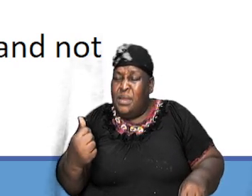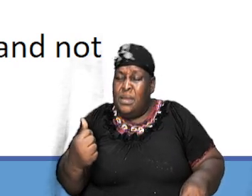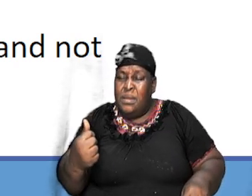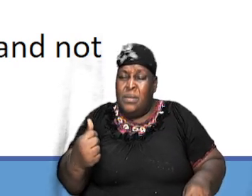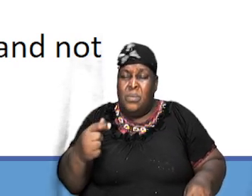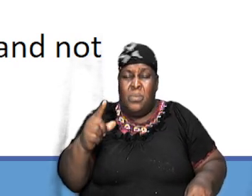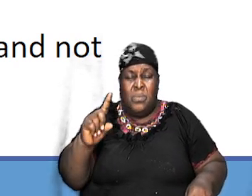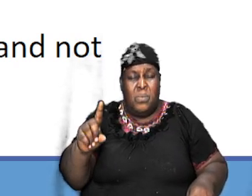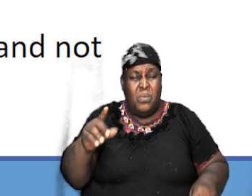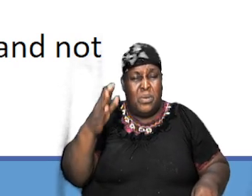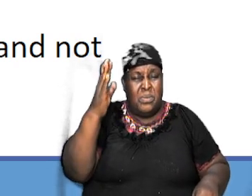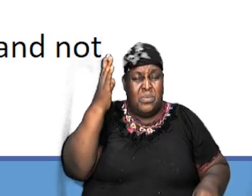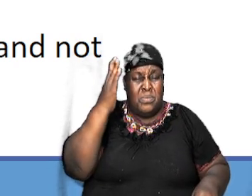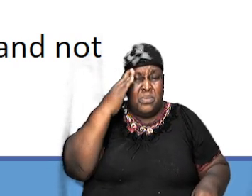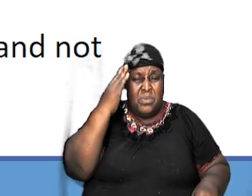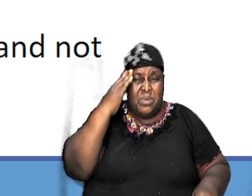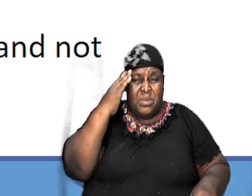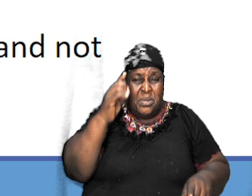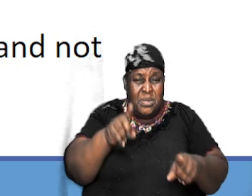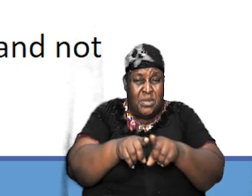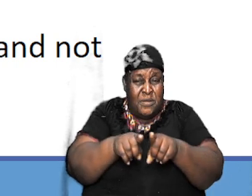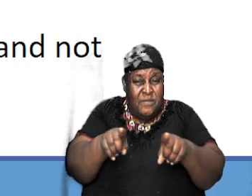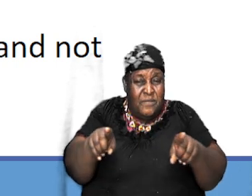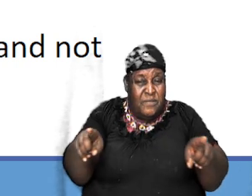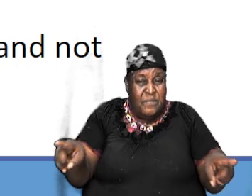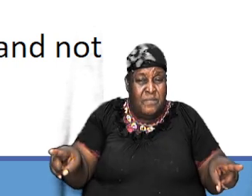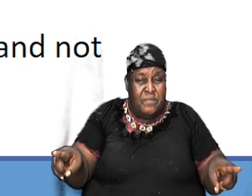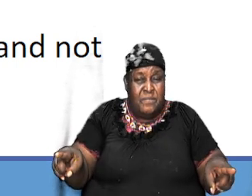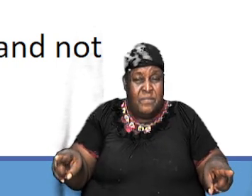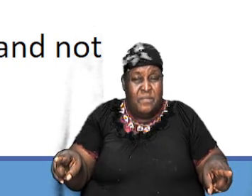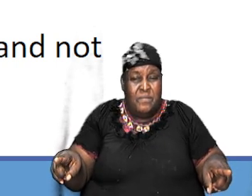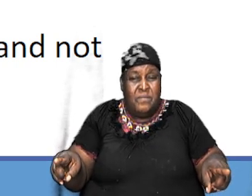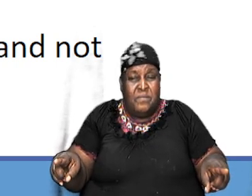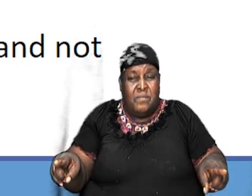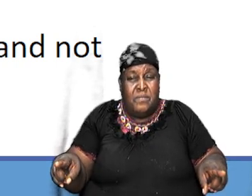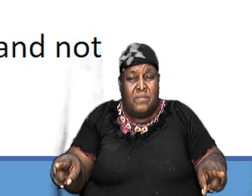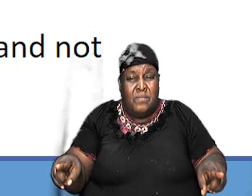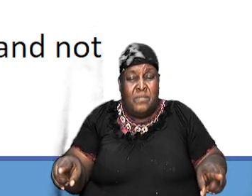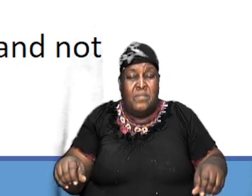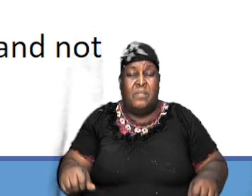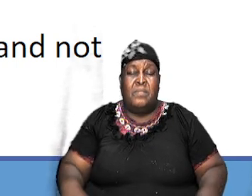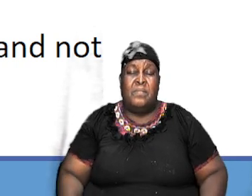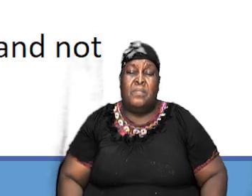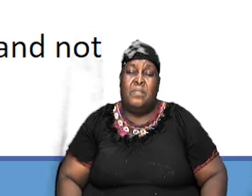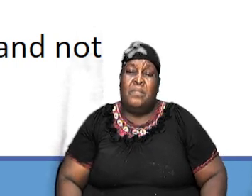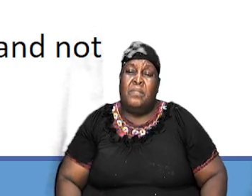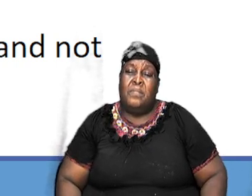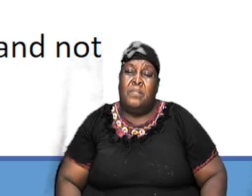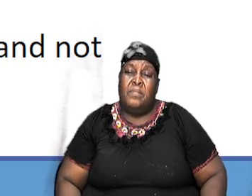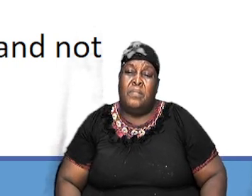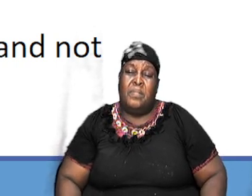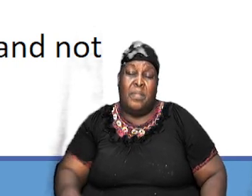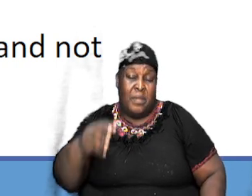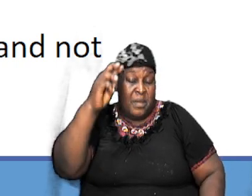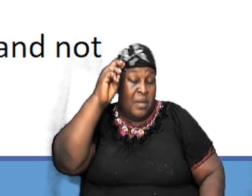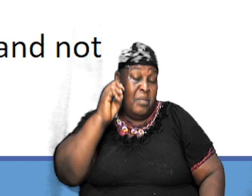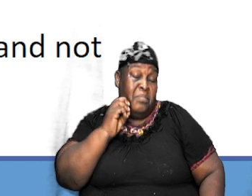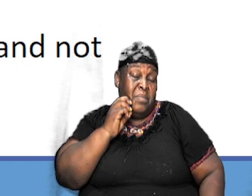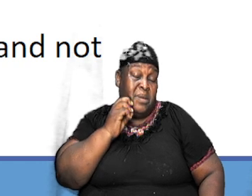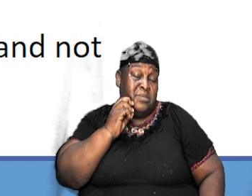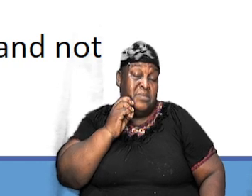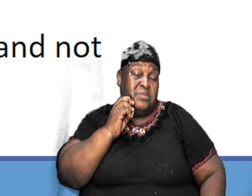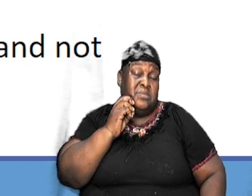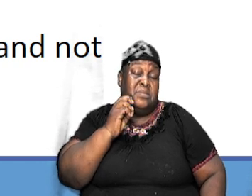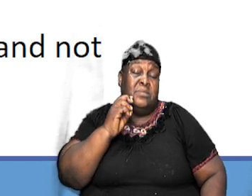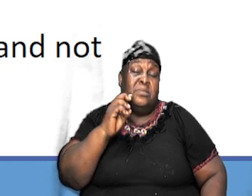these differences? For example, If you look at Matthew 28, verse